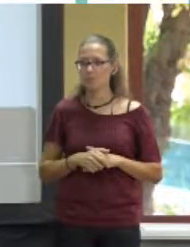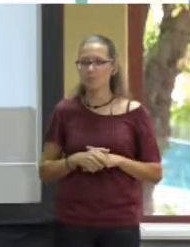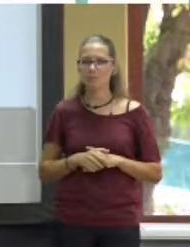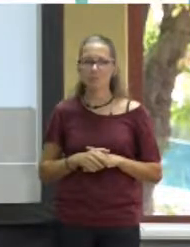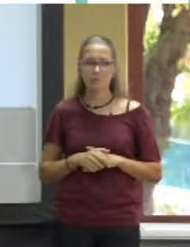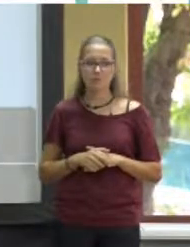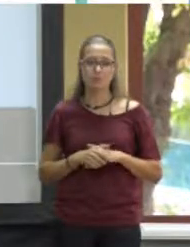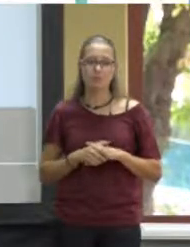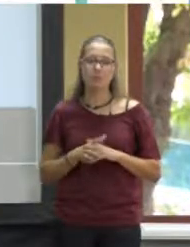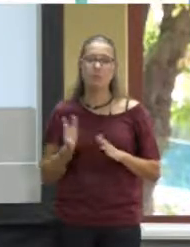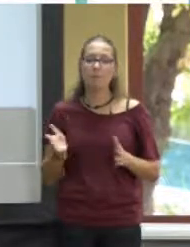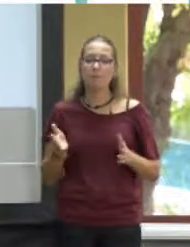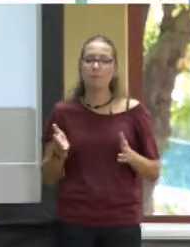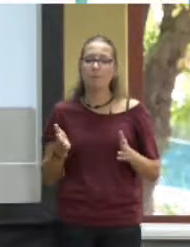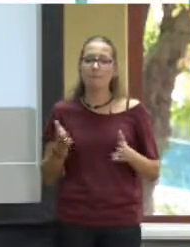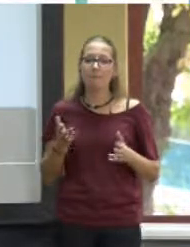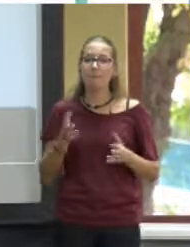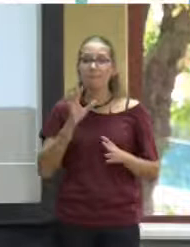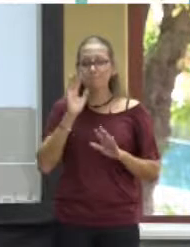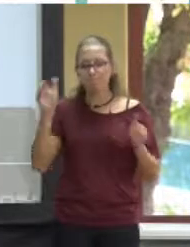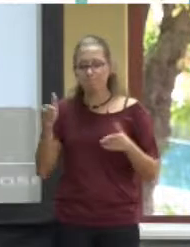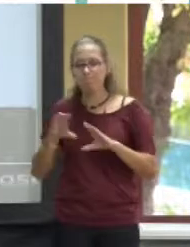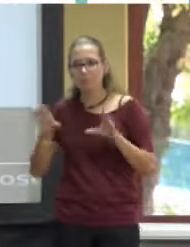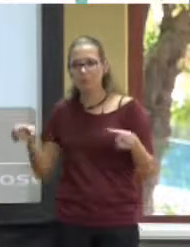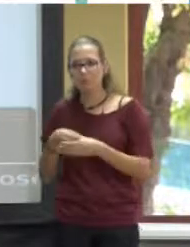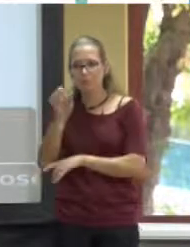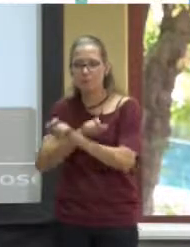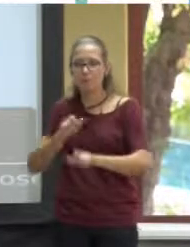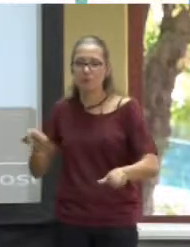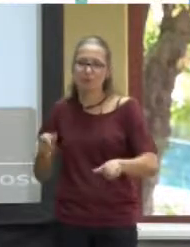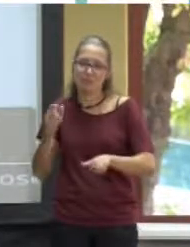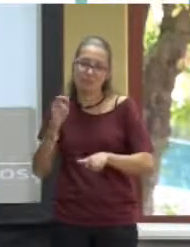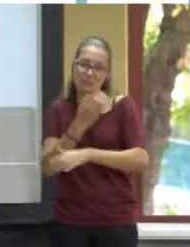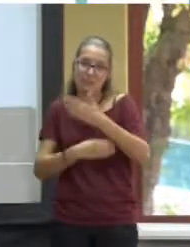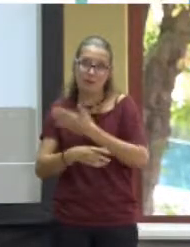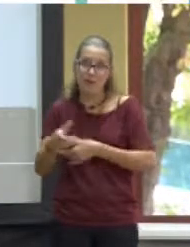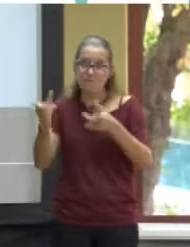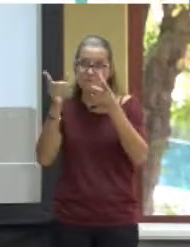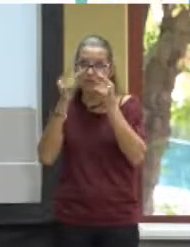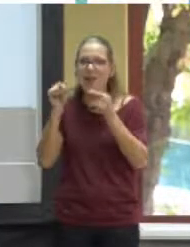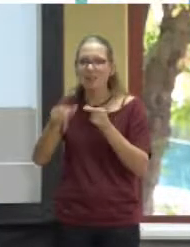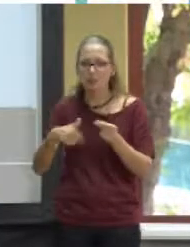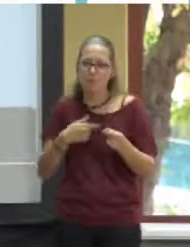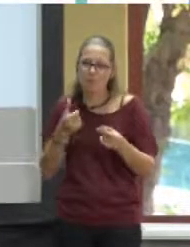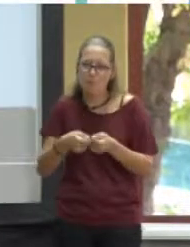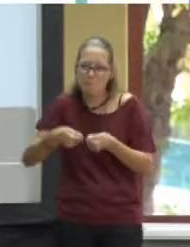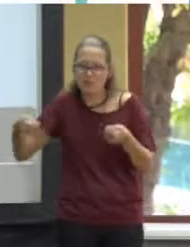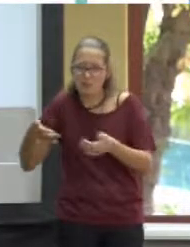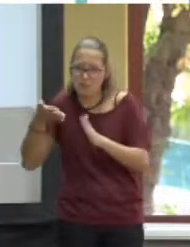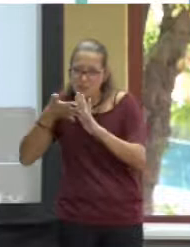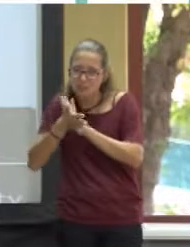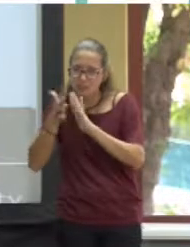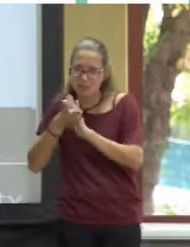I will take more time to explain accessibility for visually impaired people, which is the side that has been